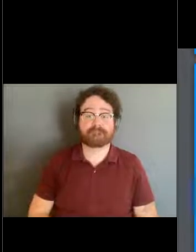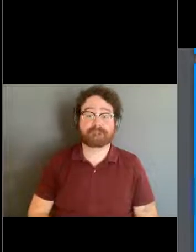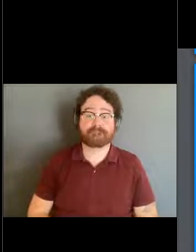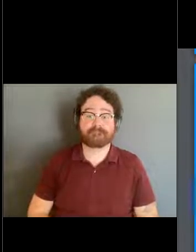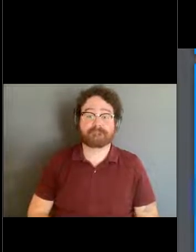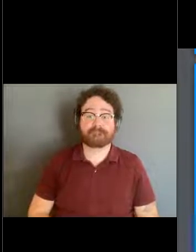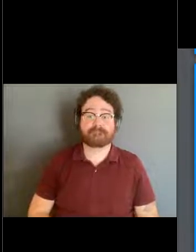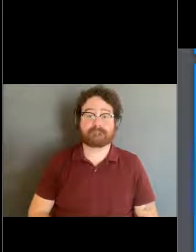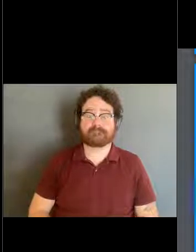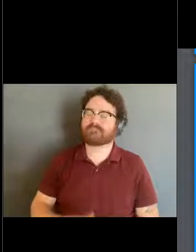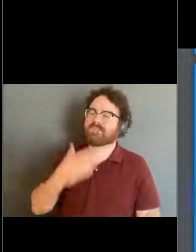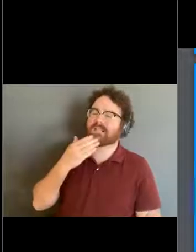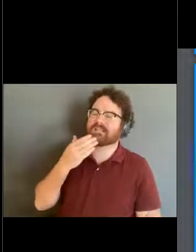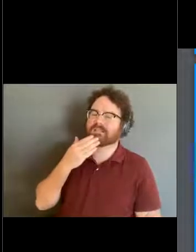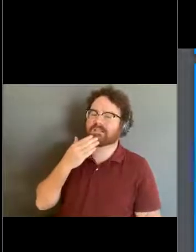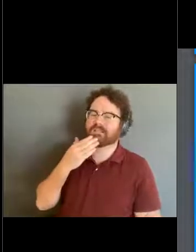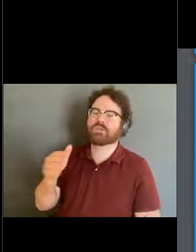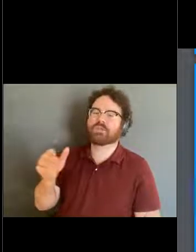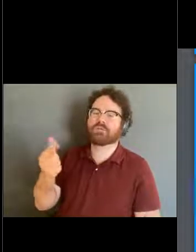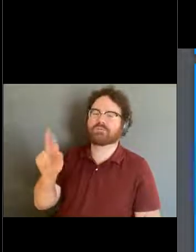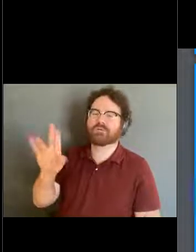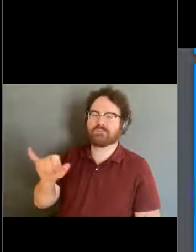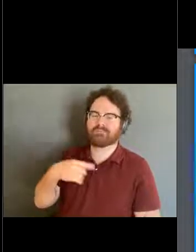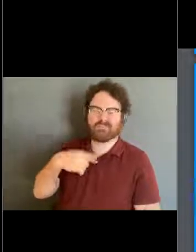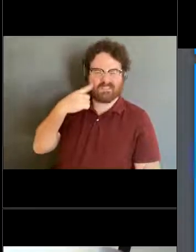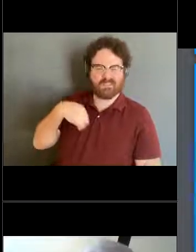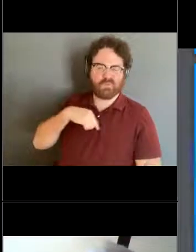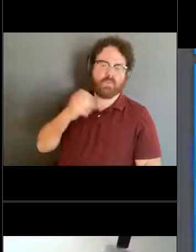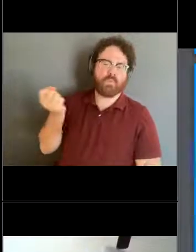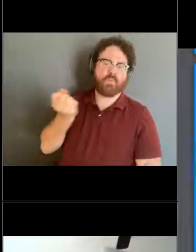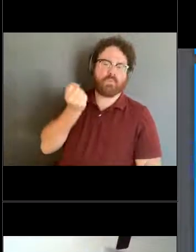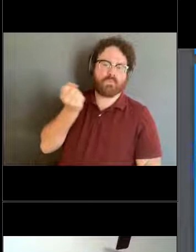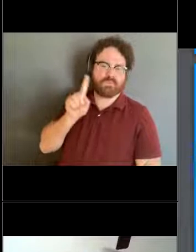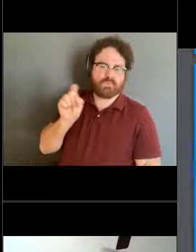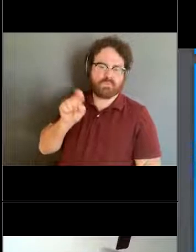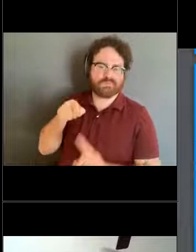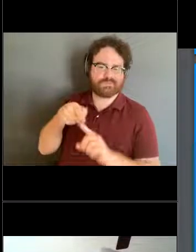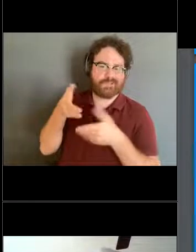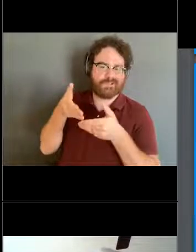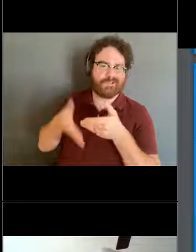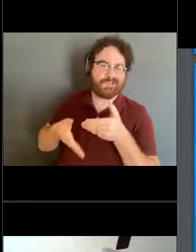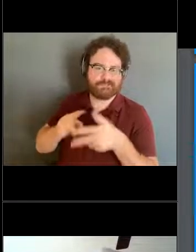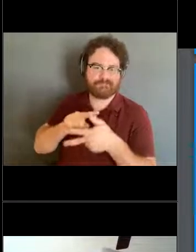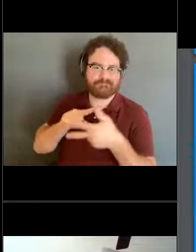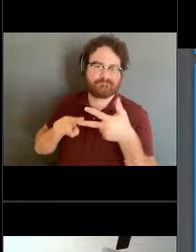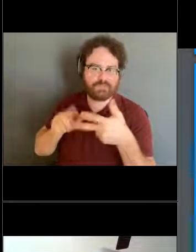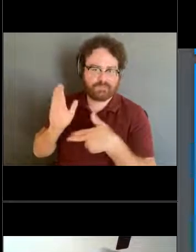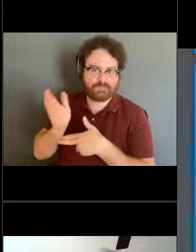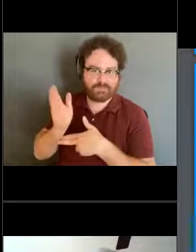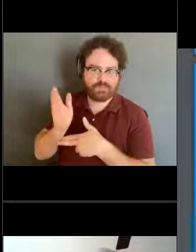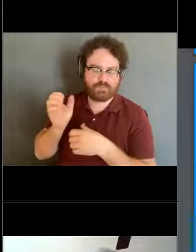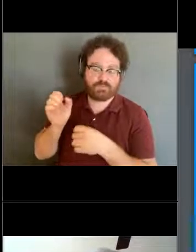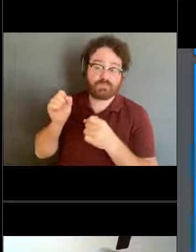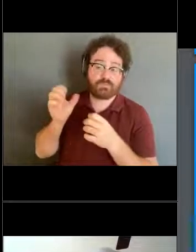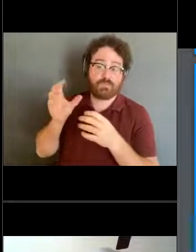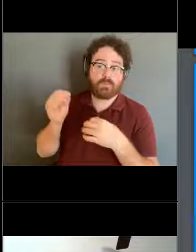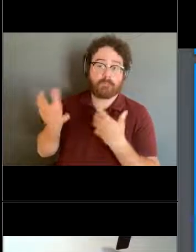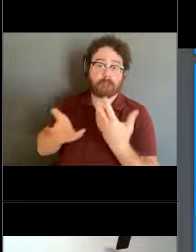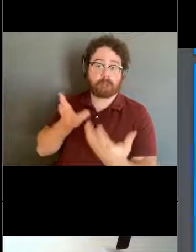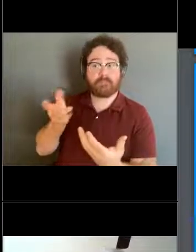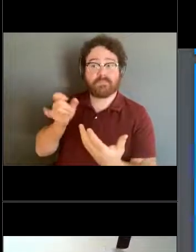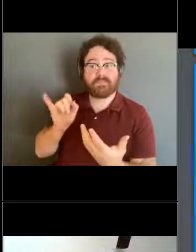Thank you, Dick. I think we're holding the questions until the end of the three presentations. So if